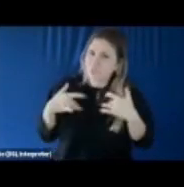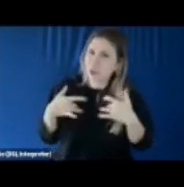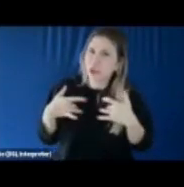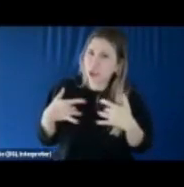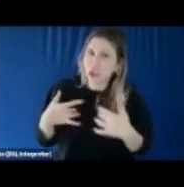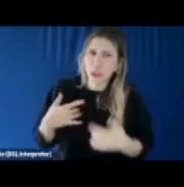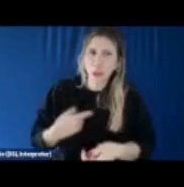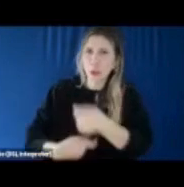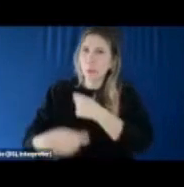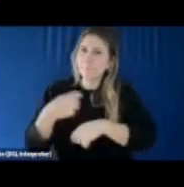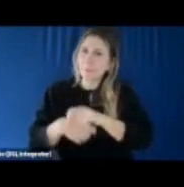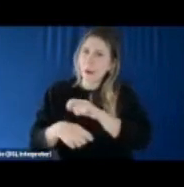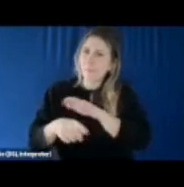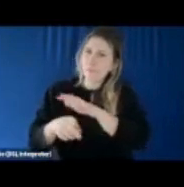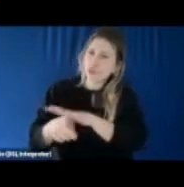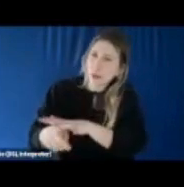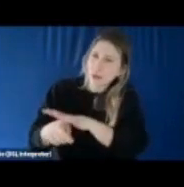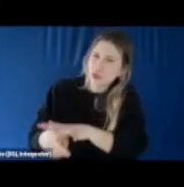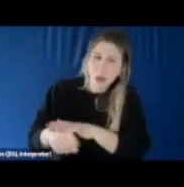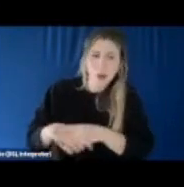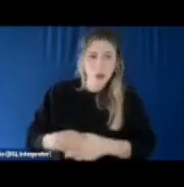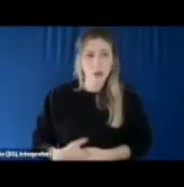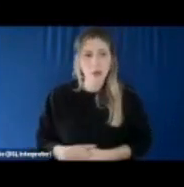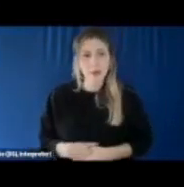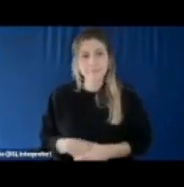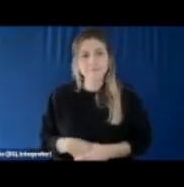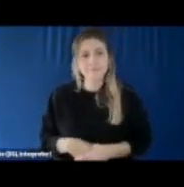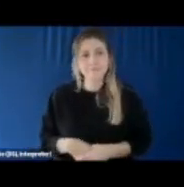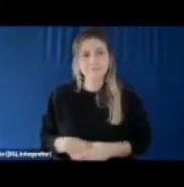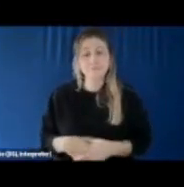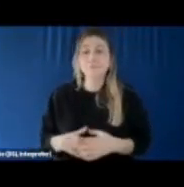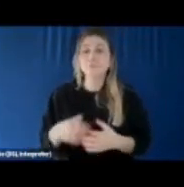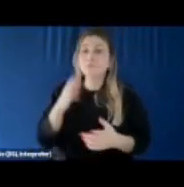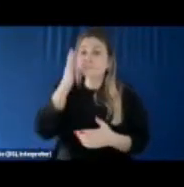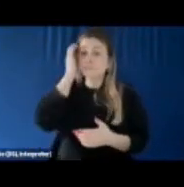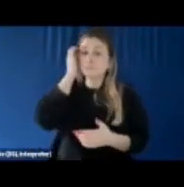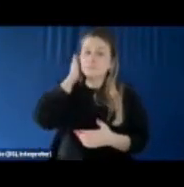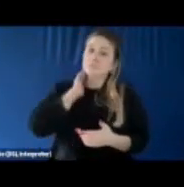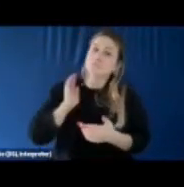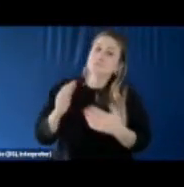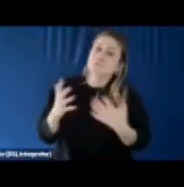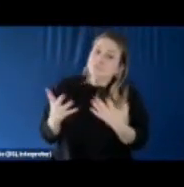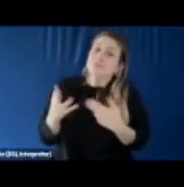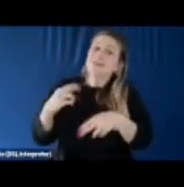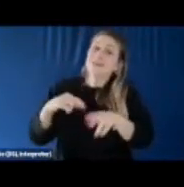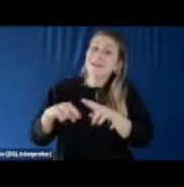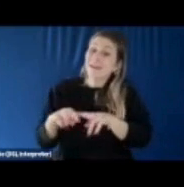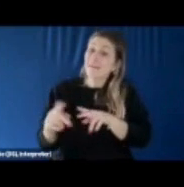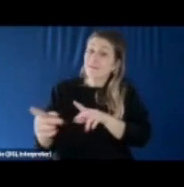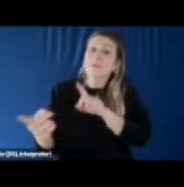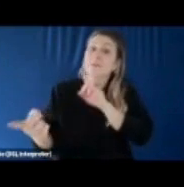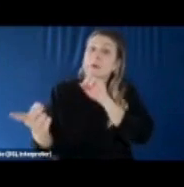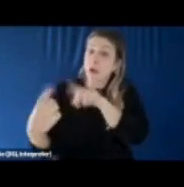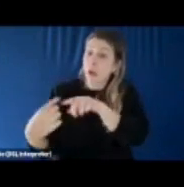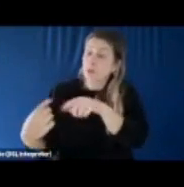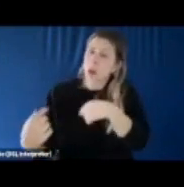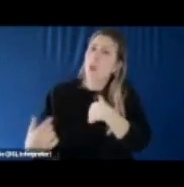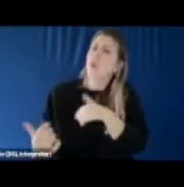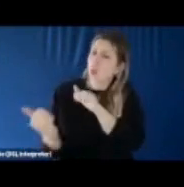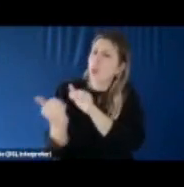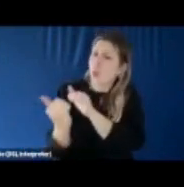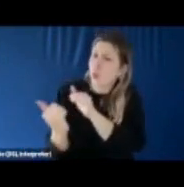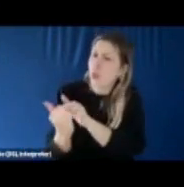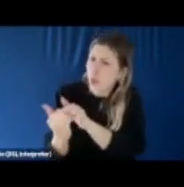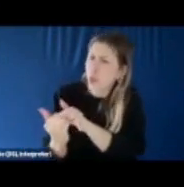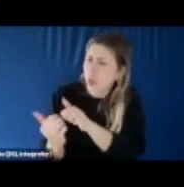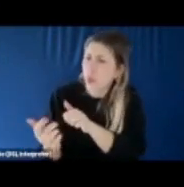pressure. Agreeing and reinforcing what they say suggests what you want to hear, and offering a different or challenging view might shut